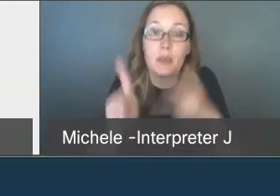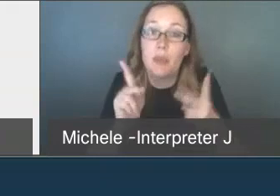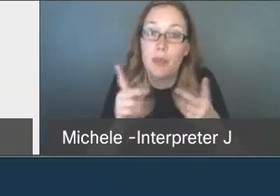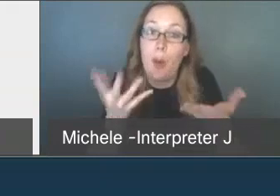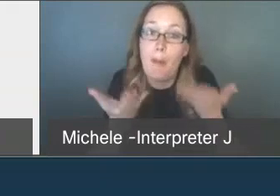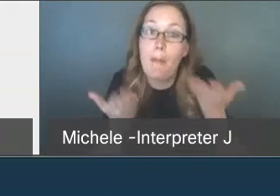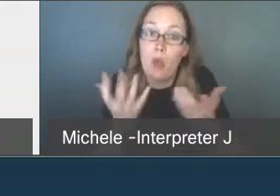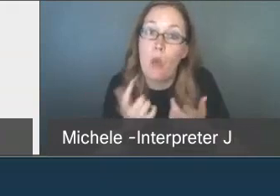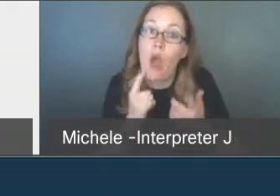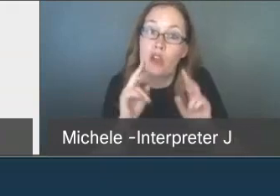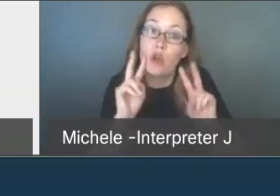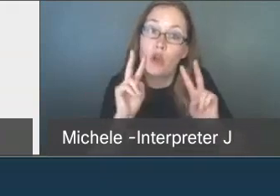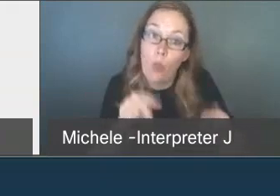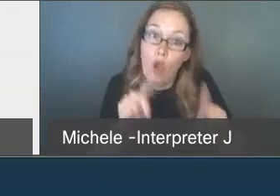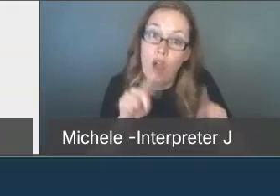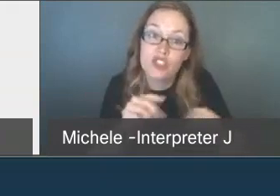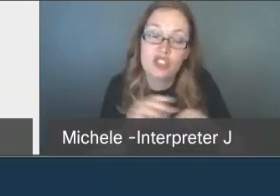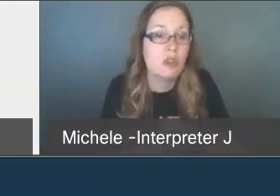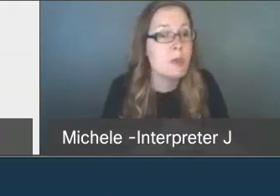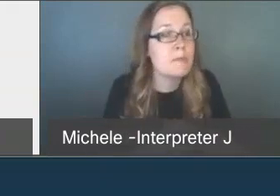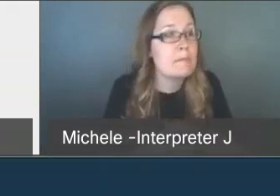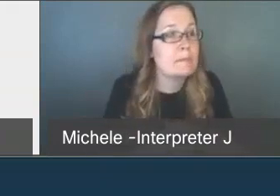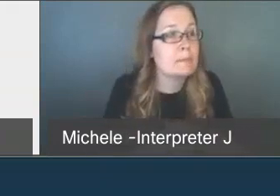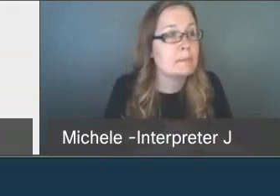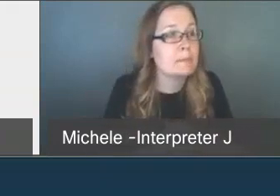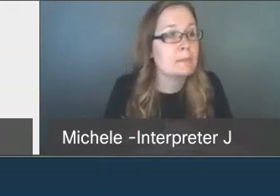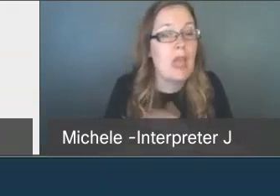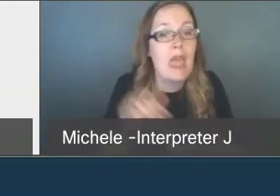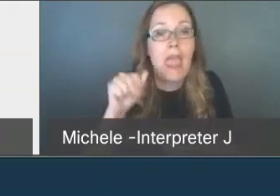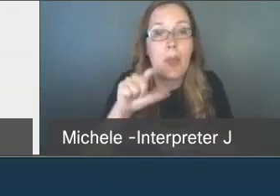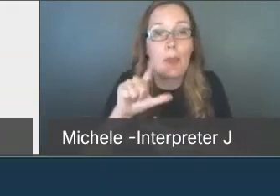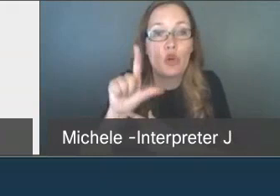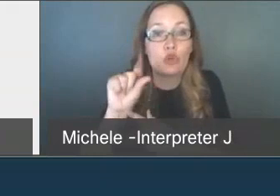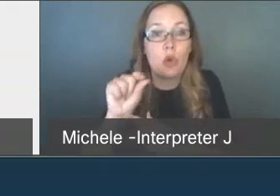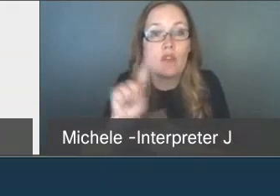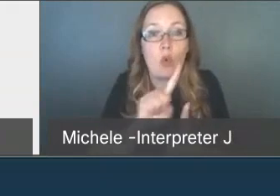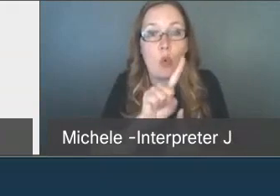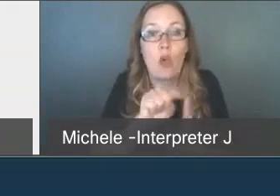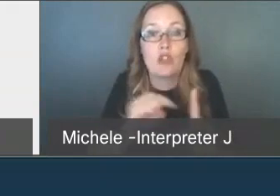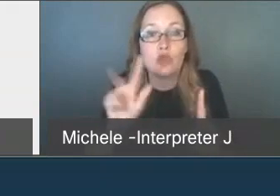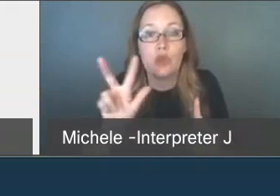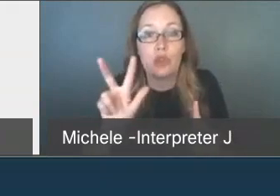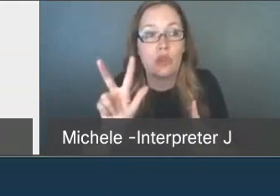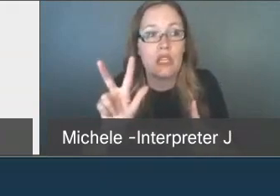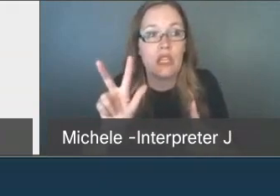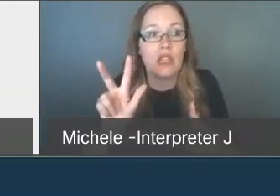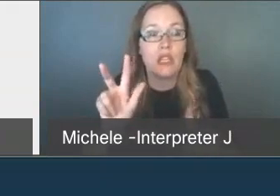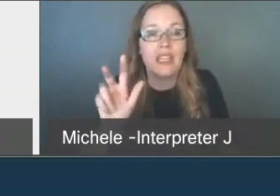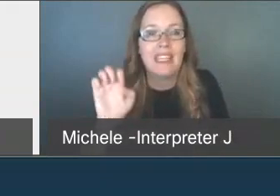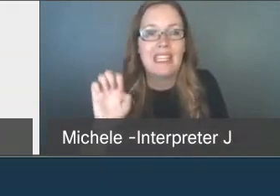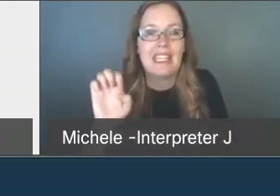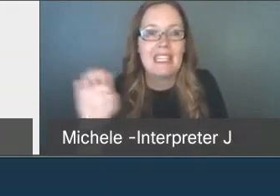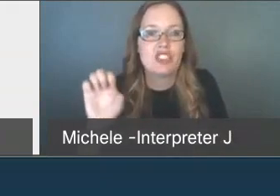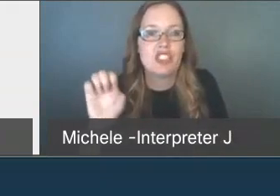this webinar and some of your colleagues. April 20th from 1 to 3 p.m. Eastern Time, there's